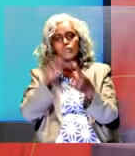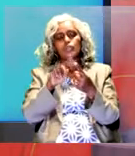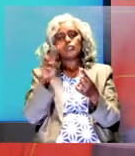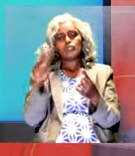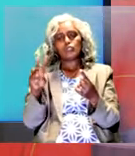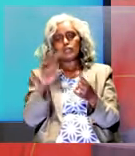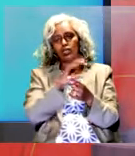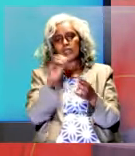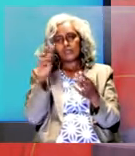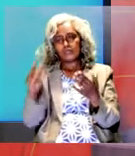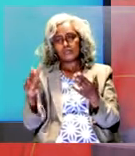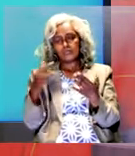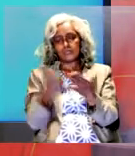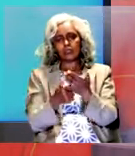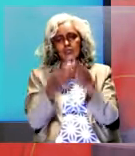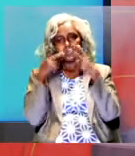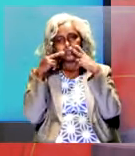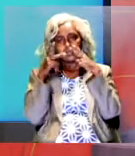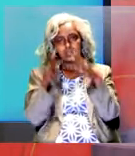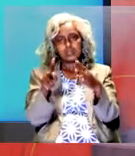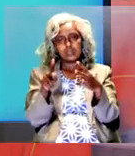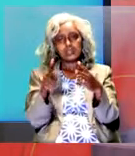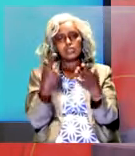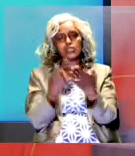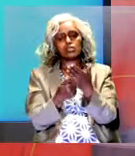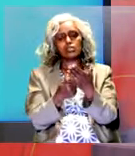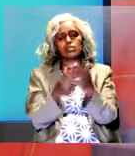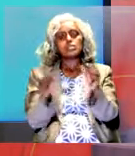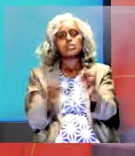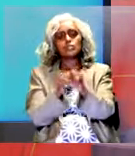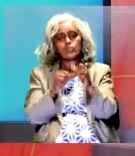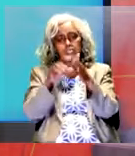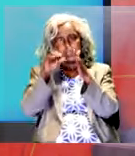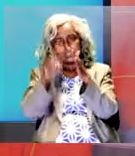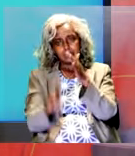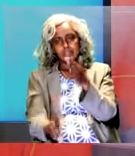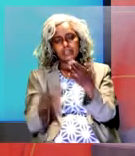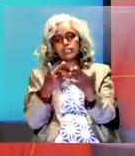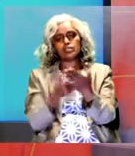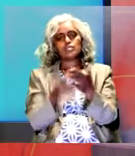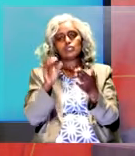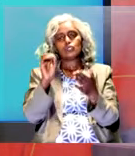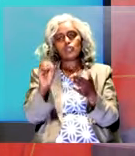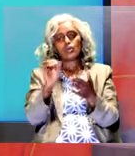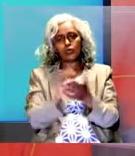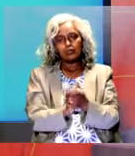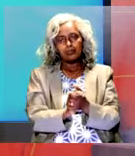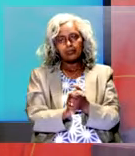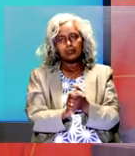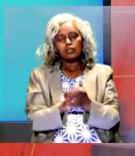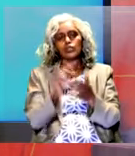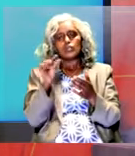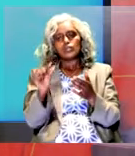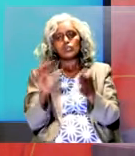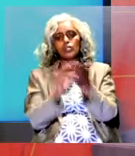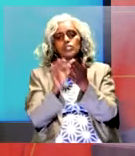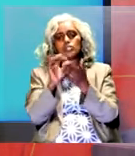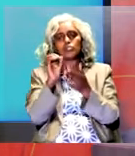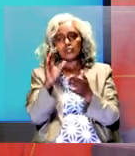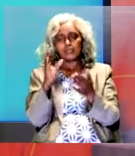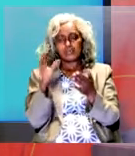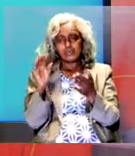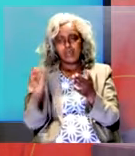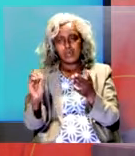2. As you can see, the minimum, this sequence is decreasing to 0. So the smallest number is